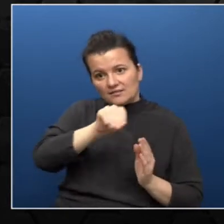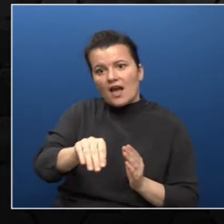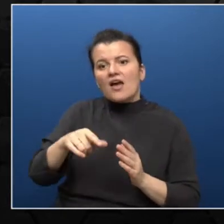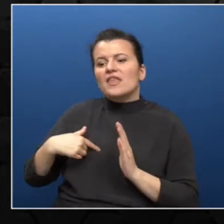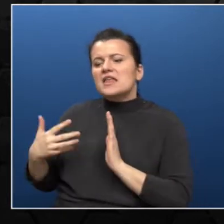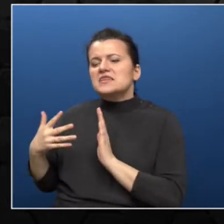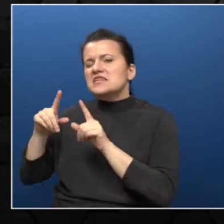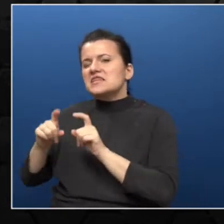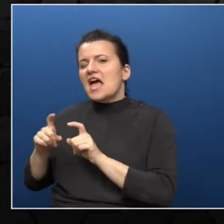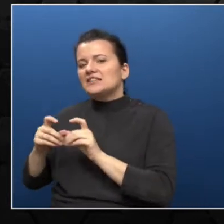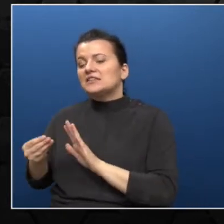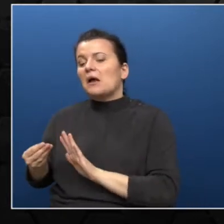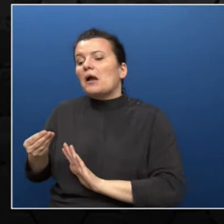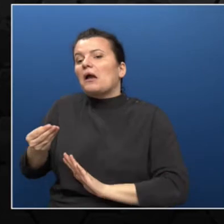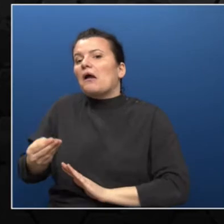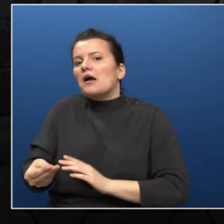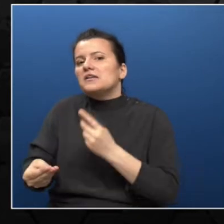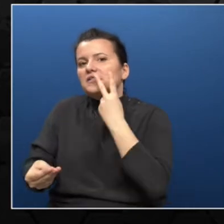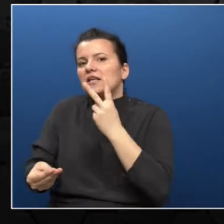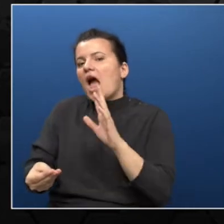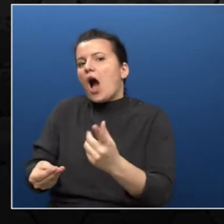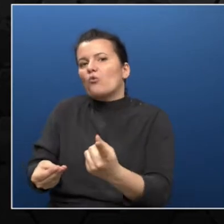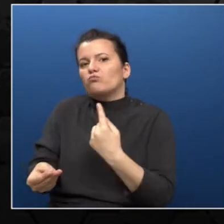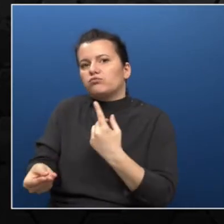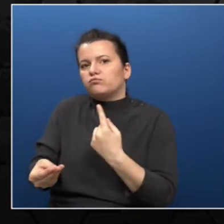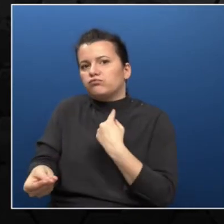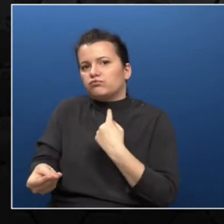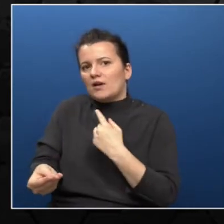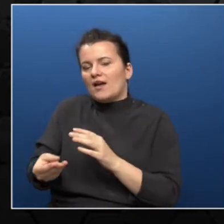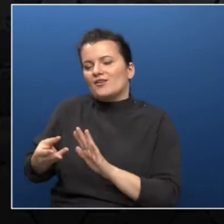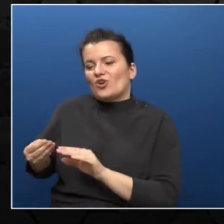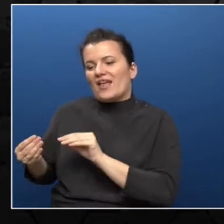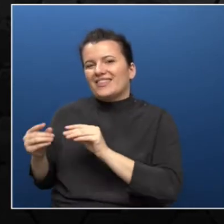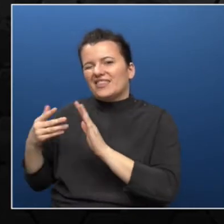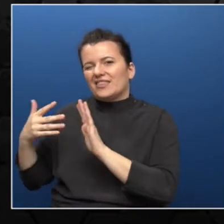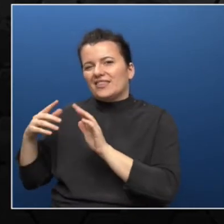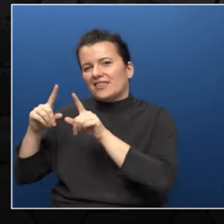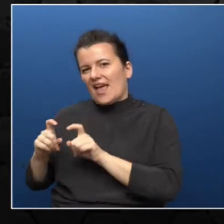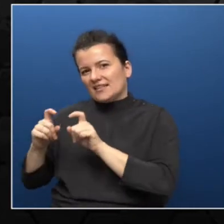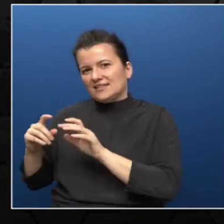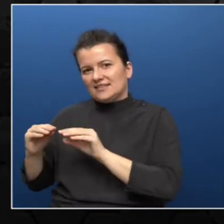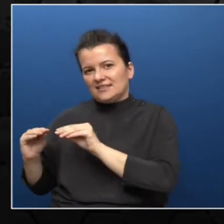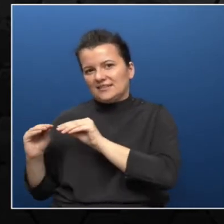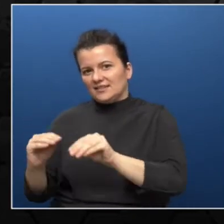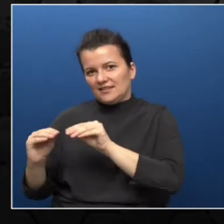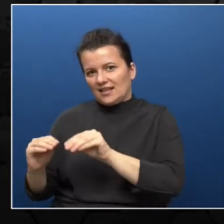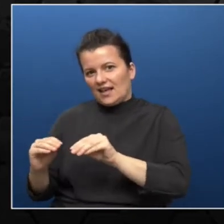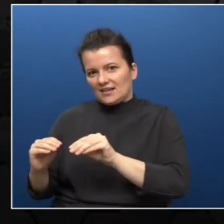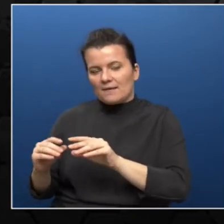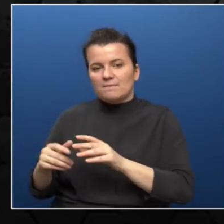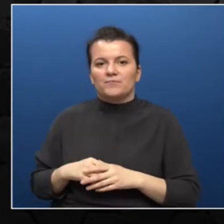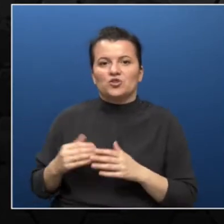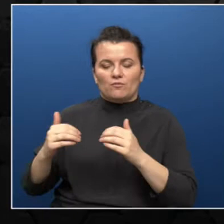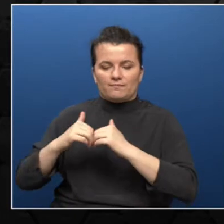the machine learning model with the test data. So that's why we are gonna split the data and then we're gonna train the model.